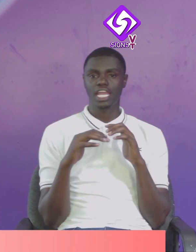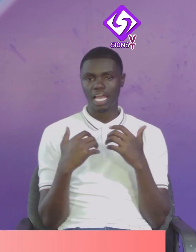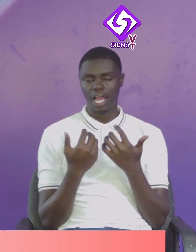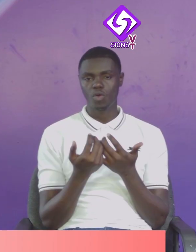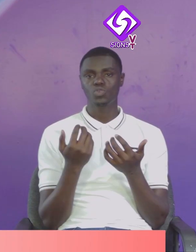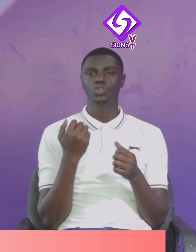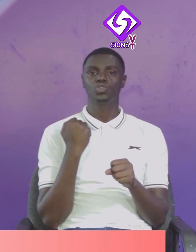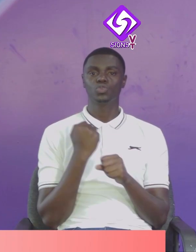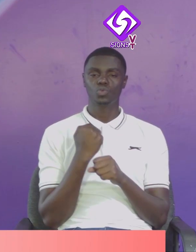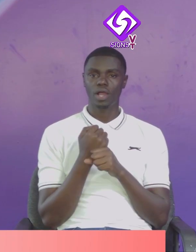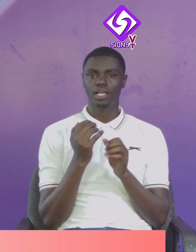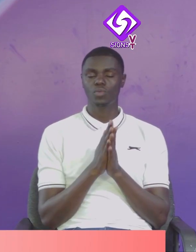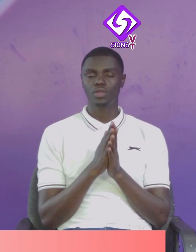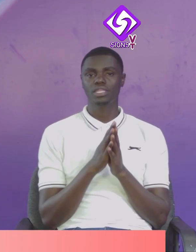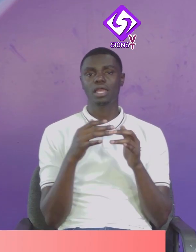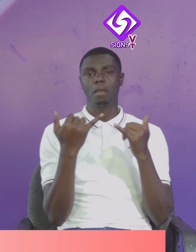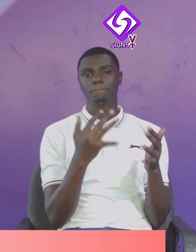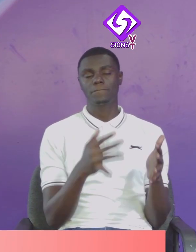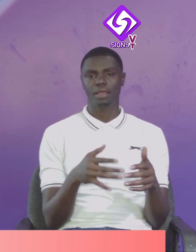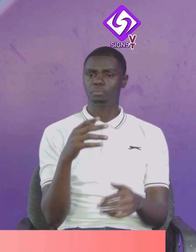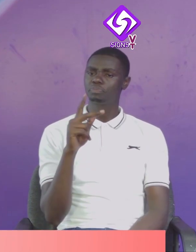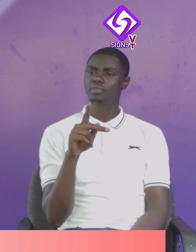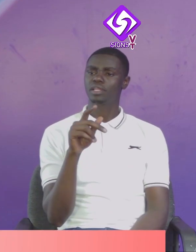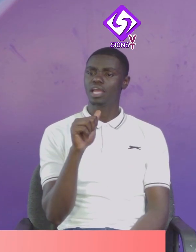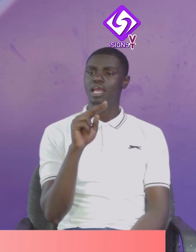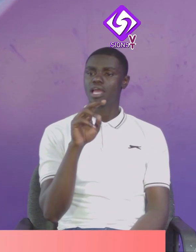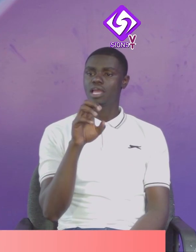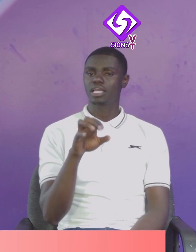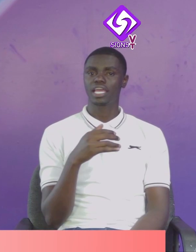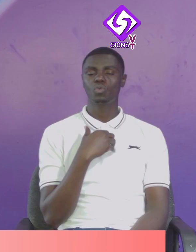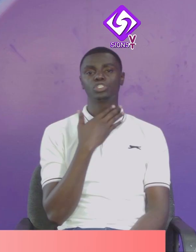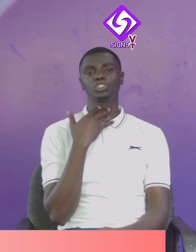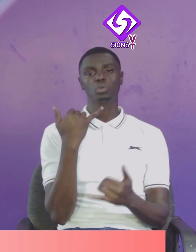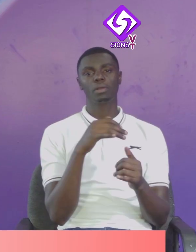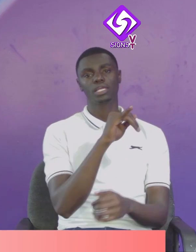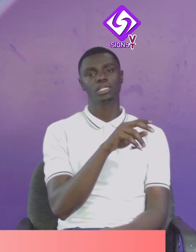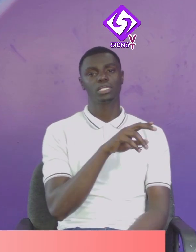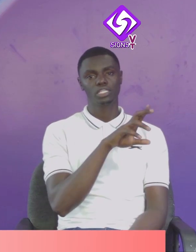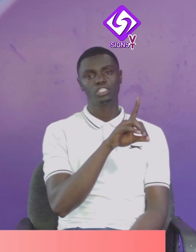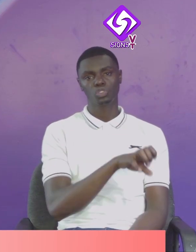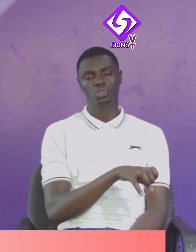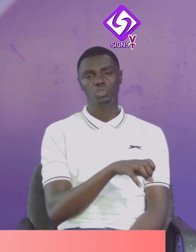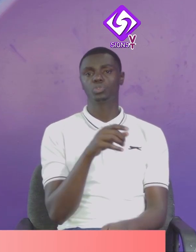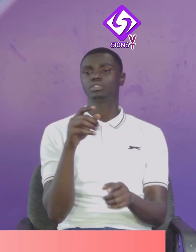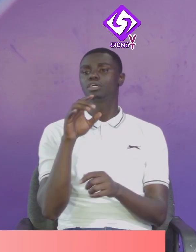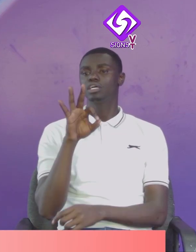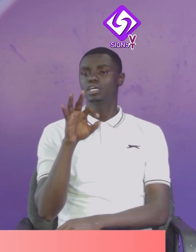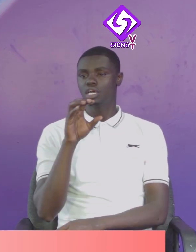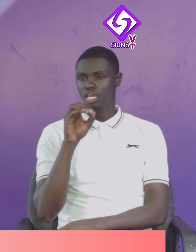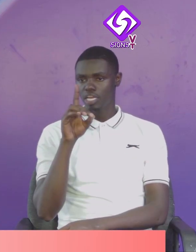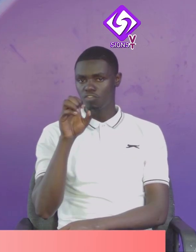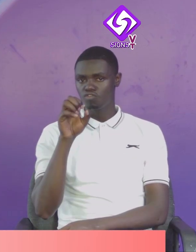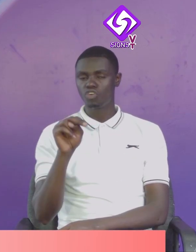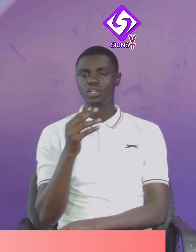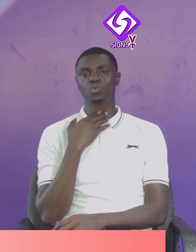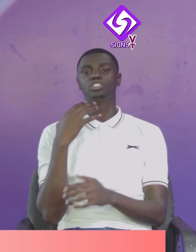yes, especially the stars. Harry Kane will want to play, Jude Bellingham will want to play, yes, also Phil Foden will want to play. Right.